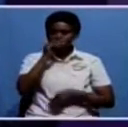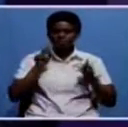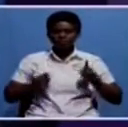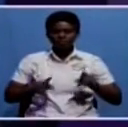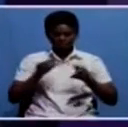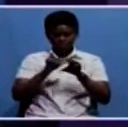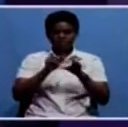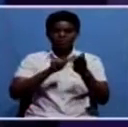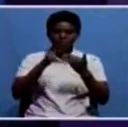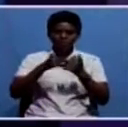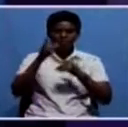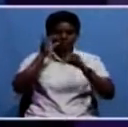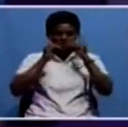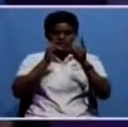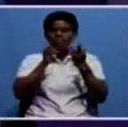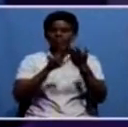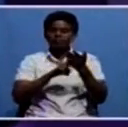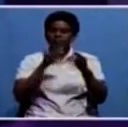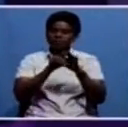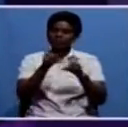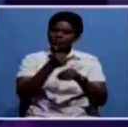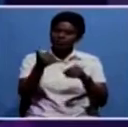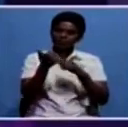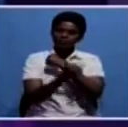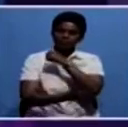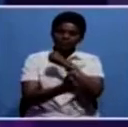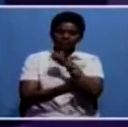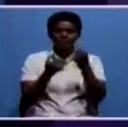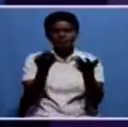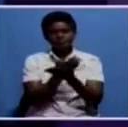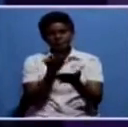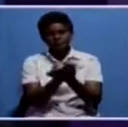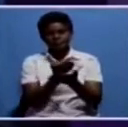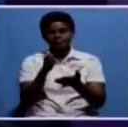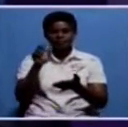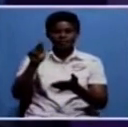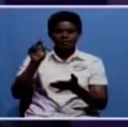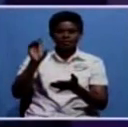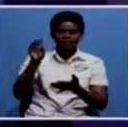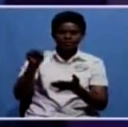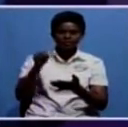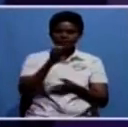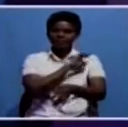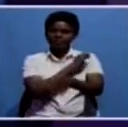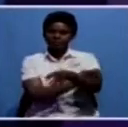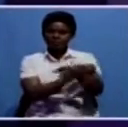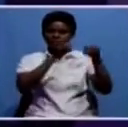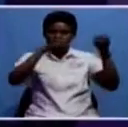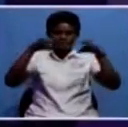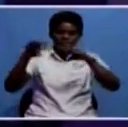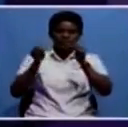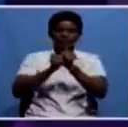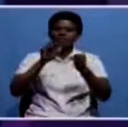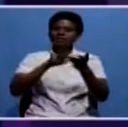discuss the report and other issues affecting the country, ranging from the economy, KCM, energy, and of course, high minimum